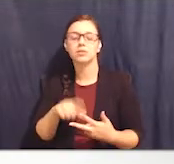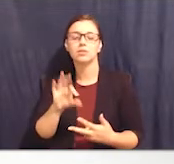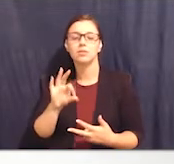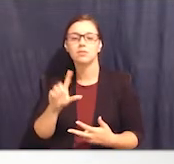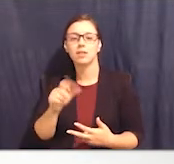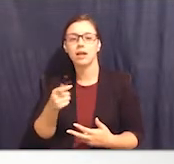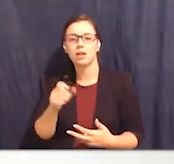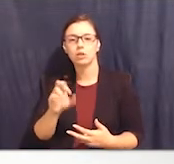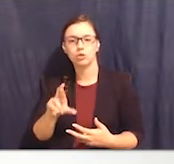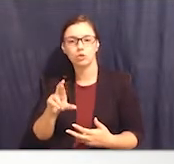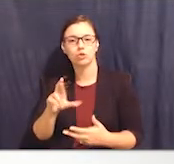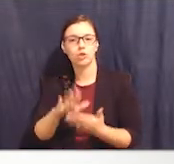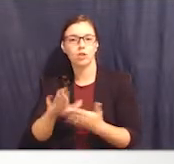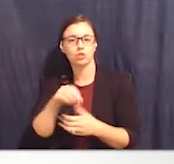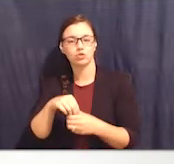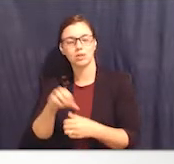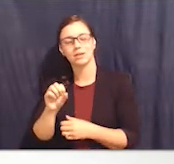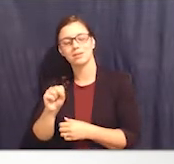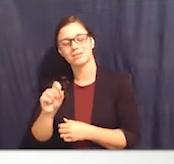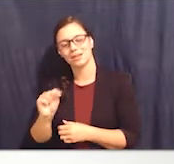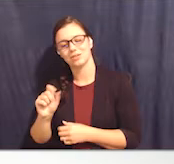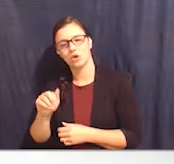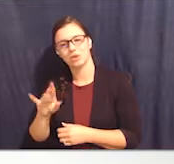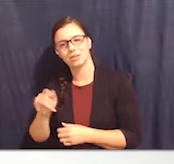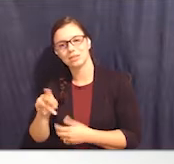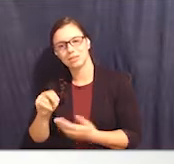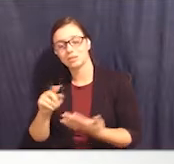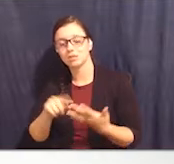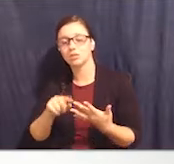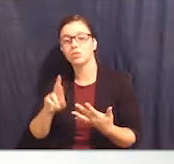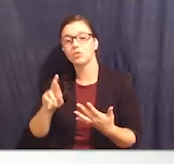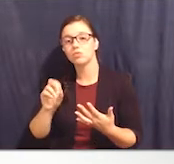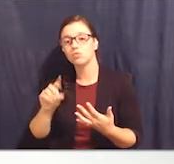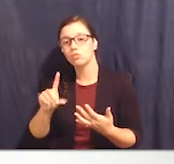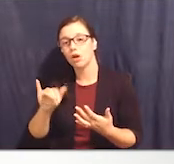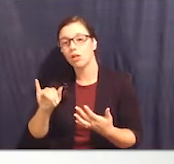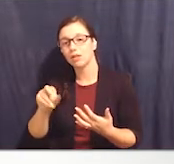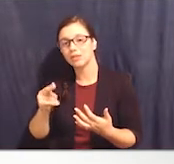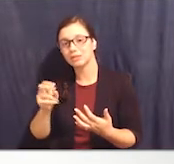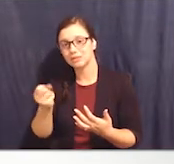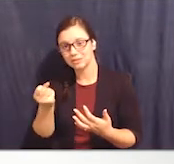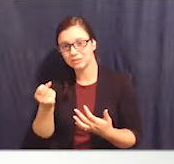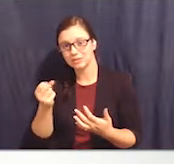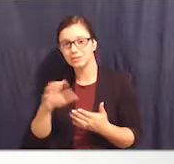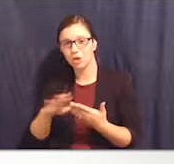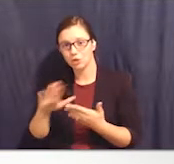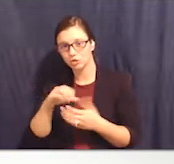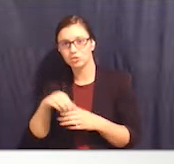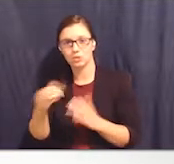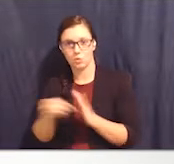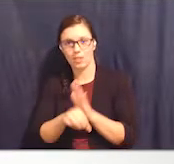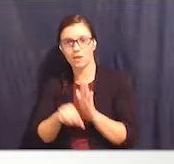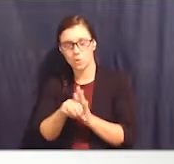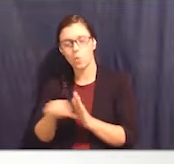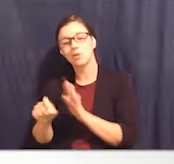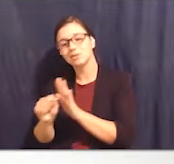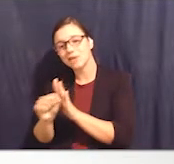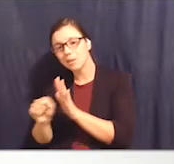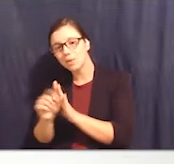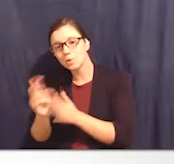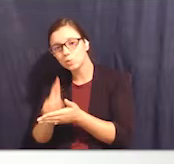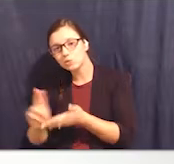TIPSID programs that started post-secondary programs here in the state. Huh? Do homeschool kids count? It's part of